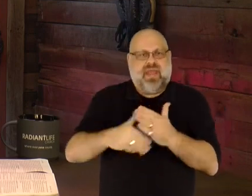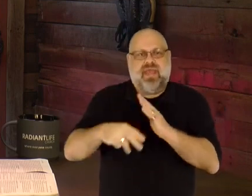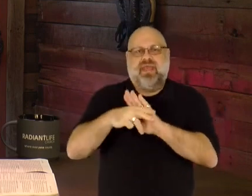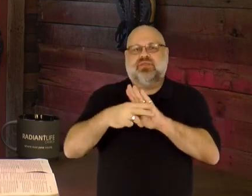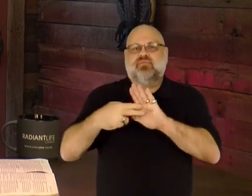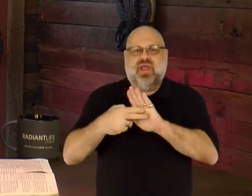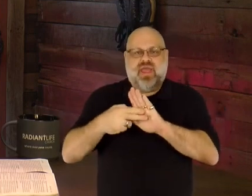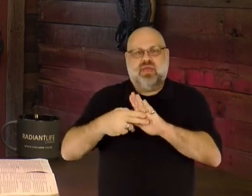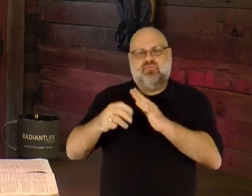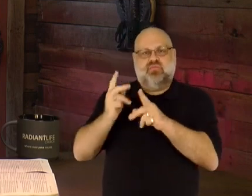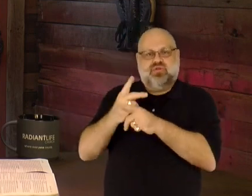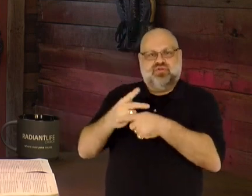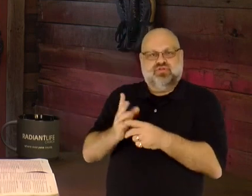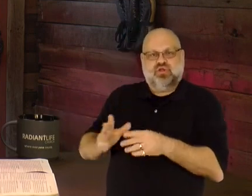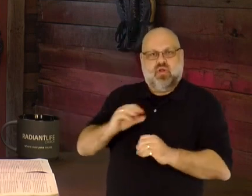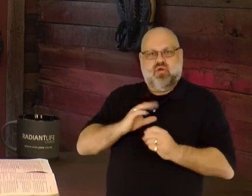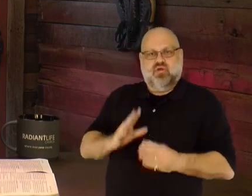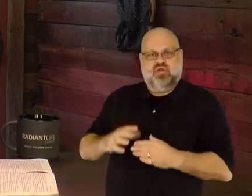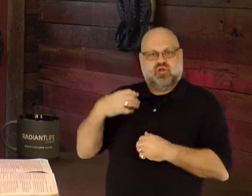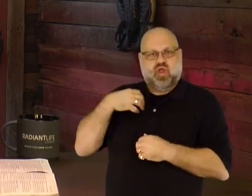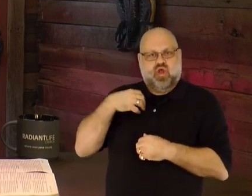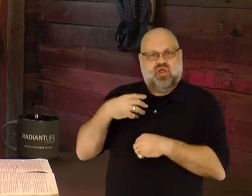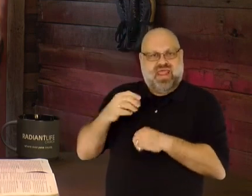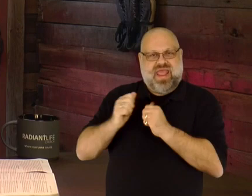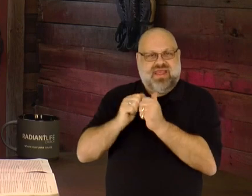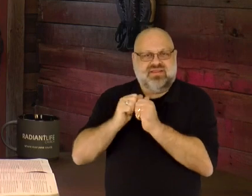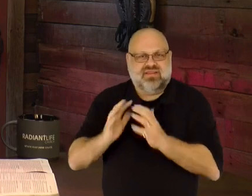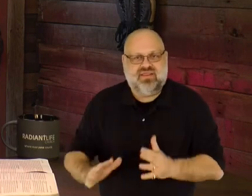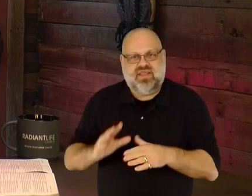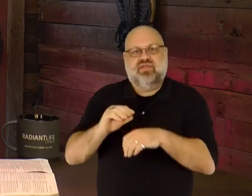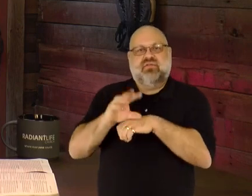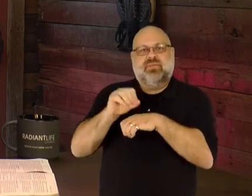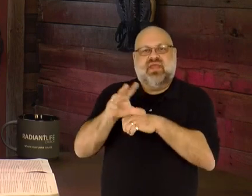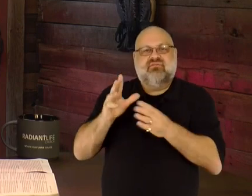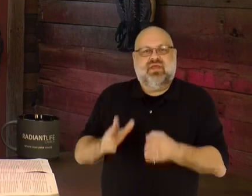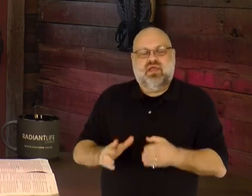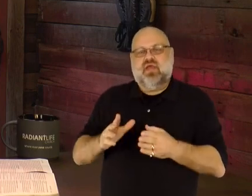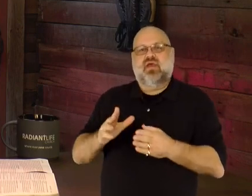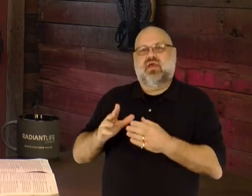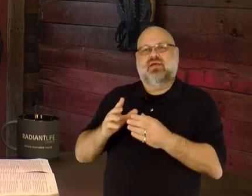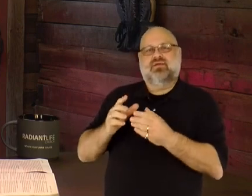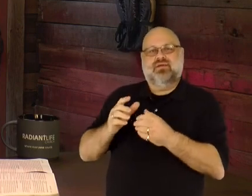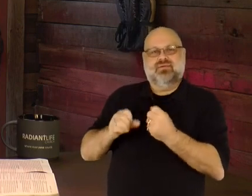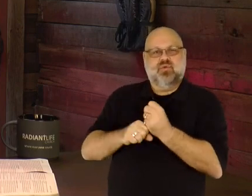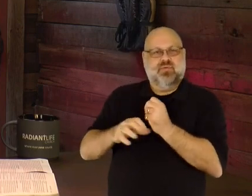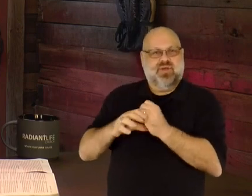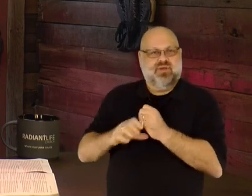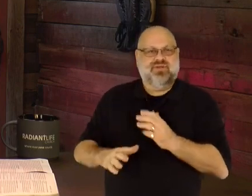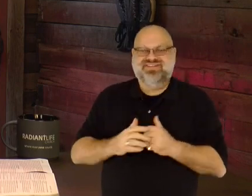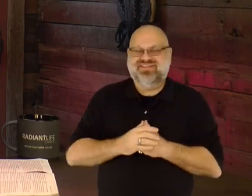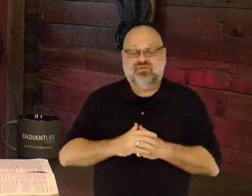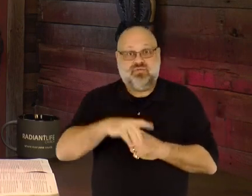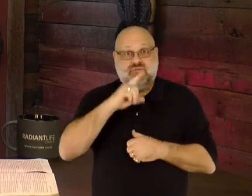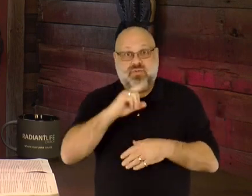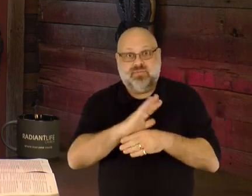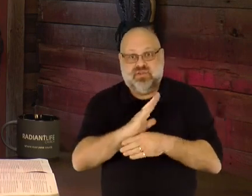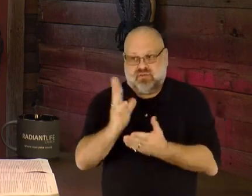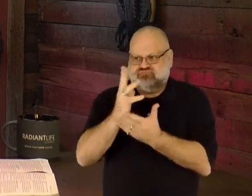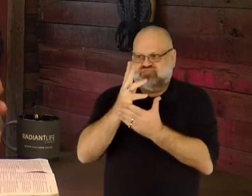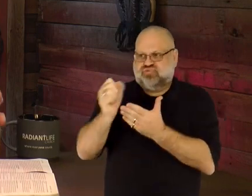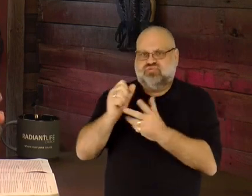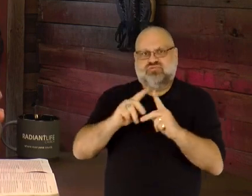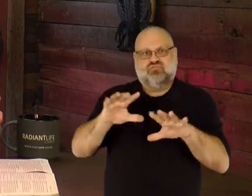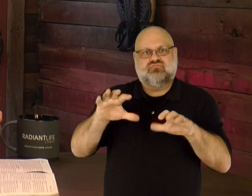owners, coaches, athletes, advertisers, manufacturers, merchandisers, and promoters. In fact, sold out crowds often result